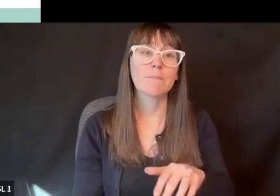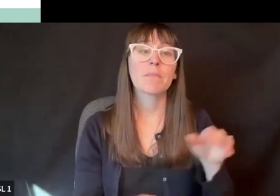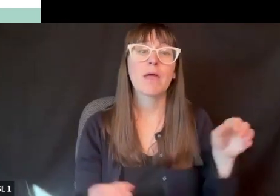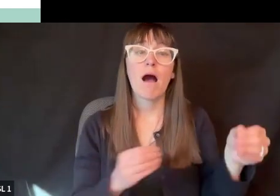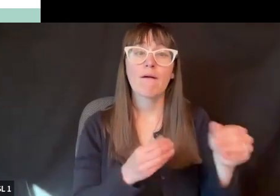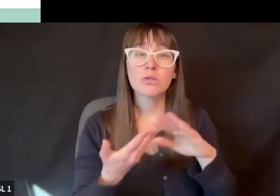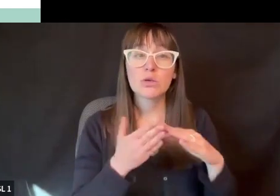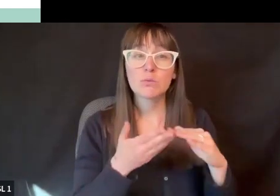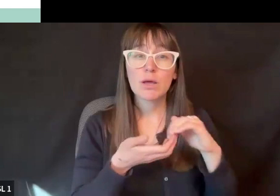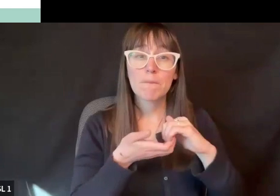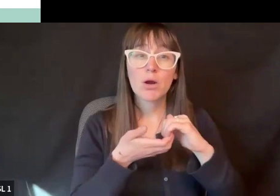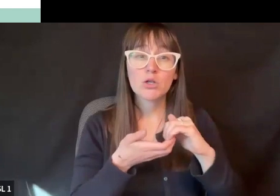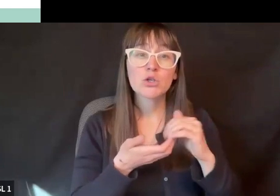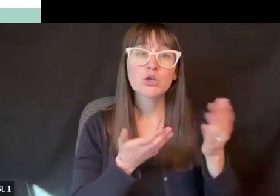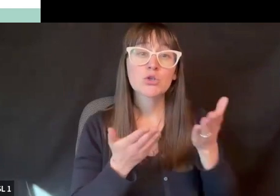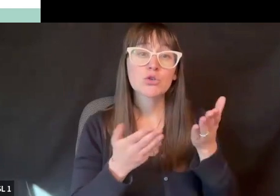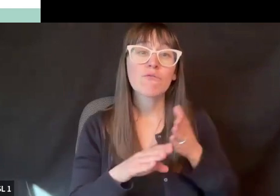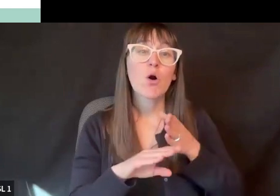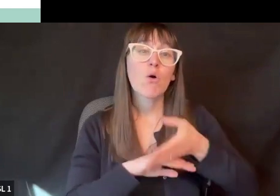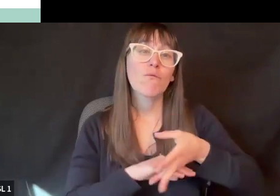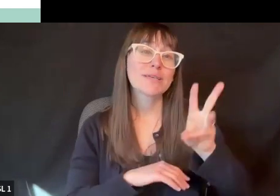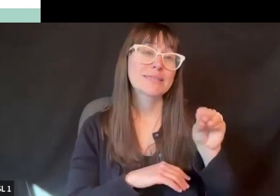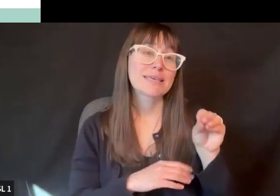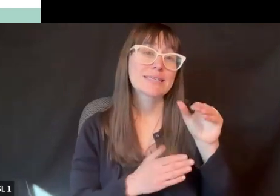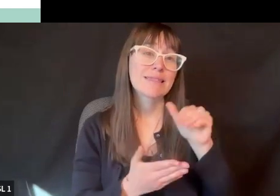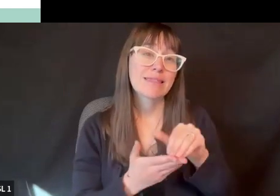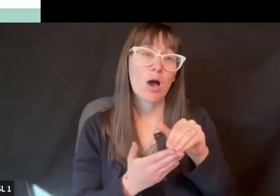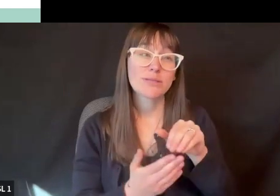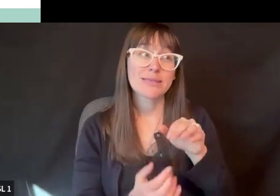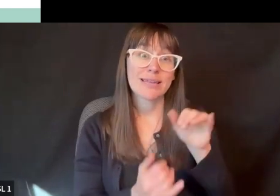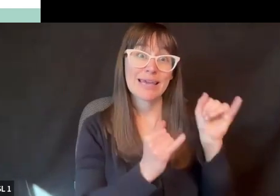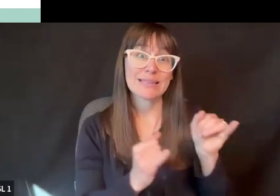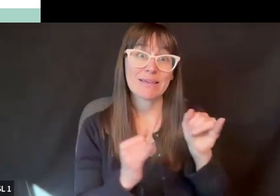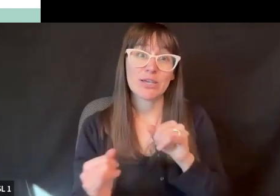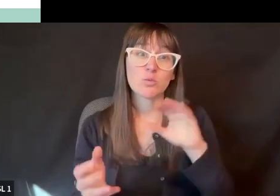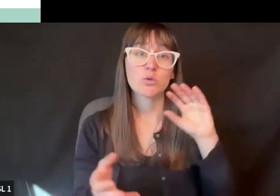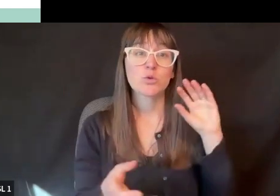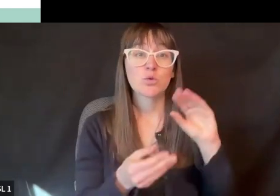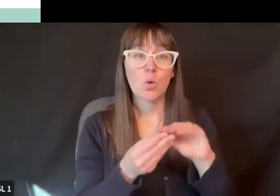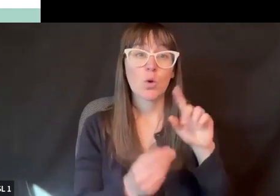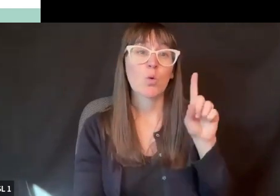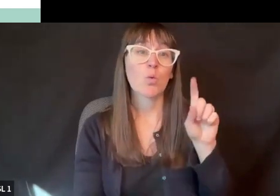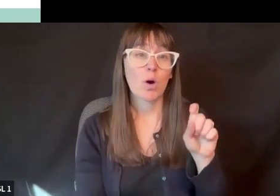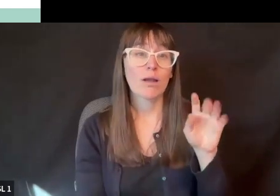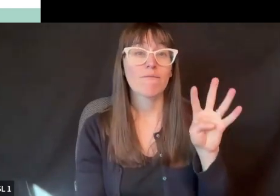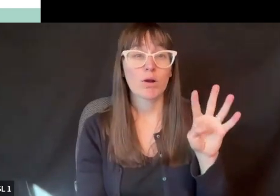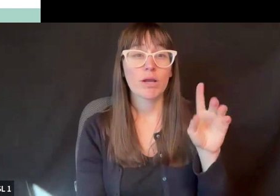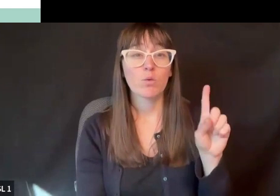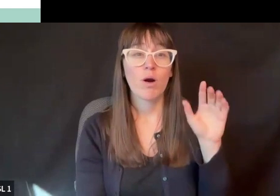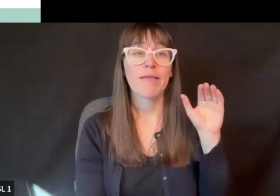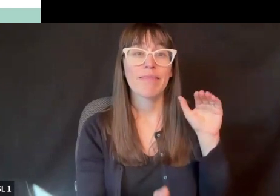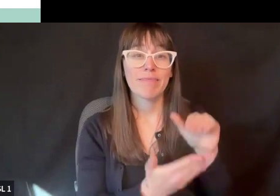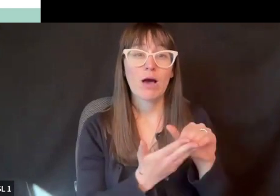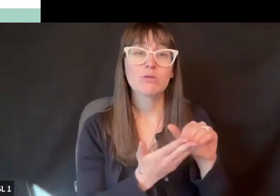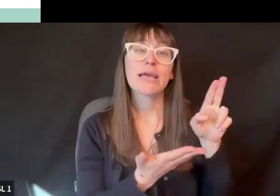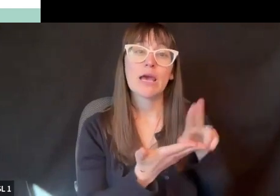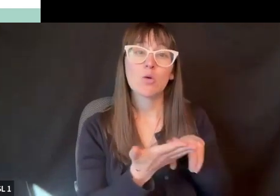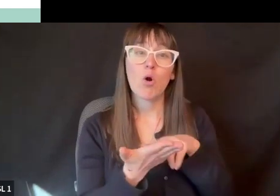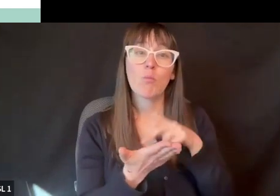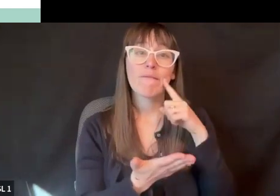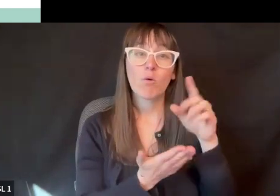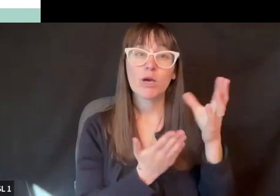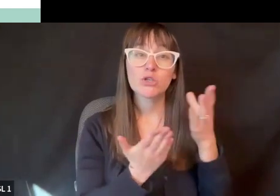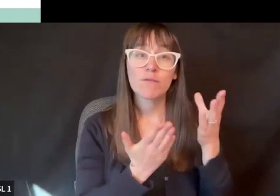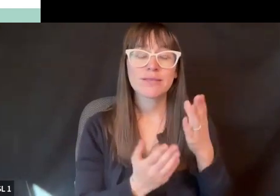And Office of Community Partnerships served over 60,000 unique individuals for a total of 141,000